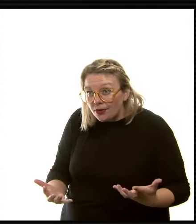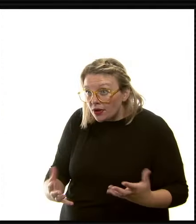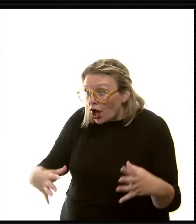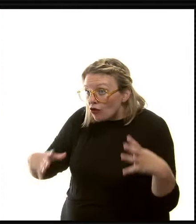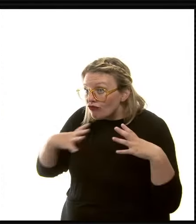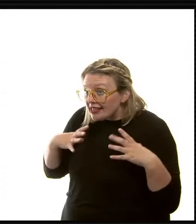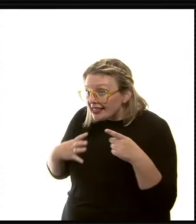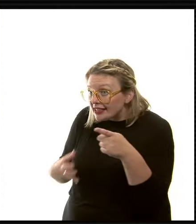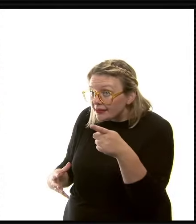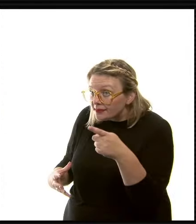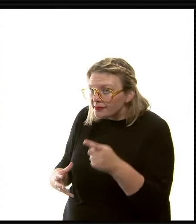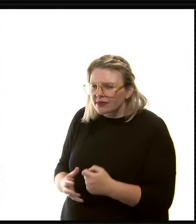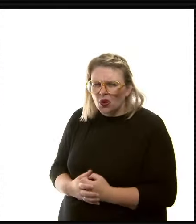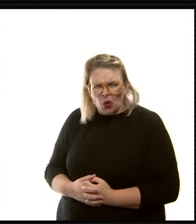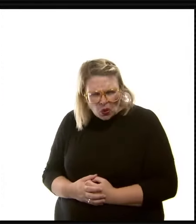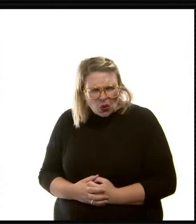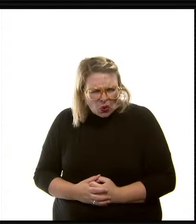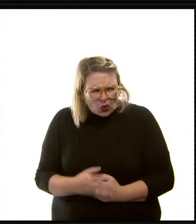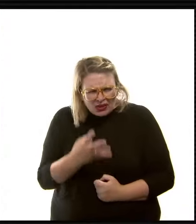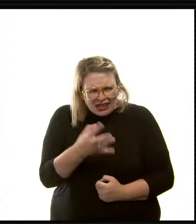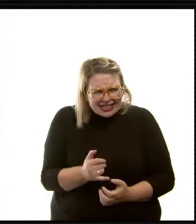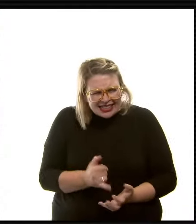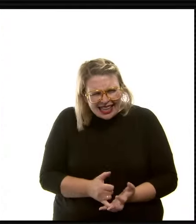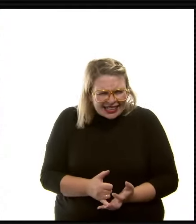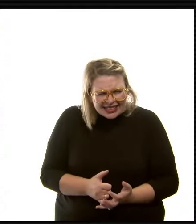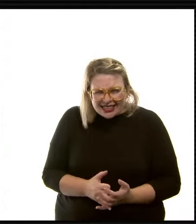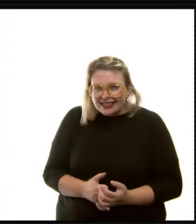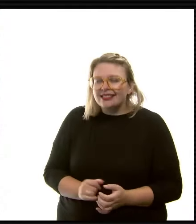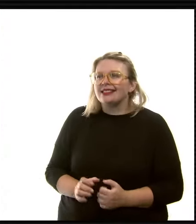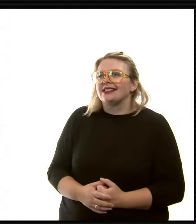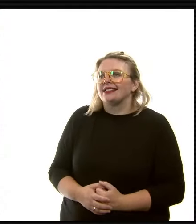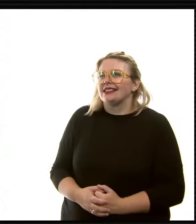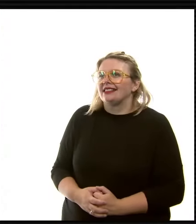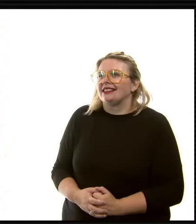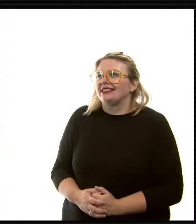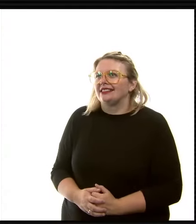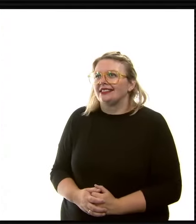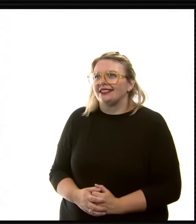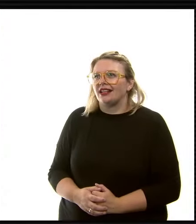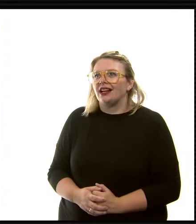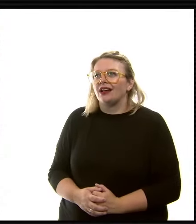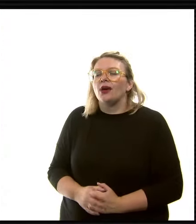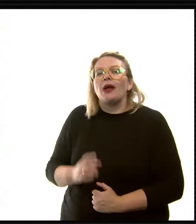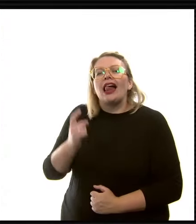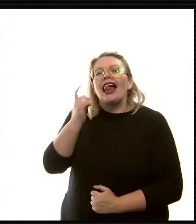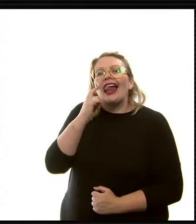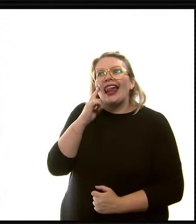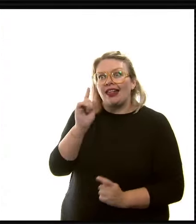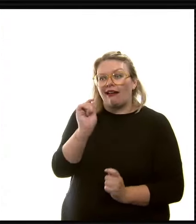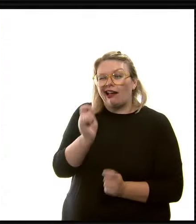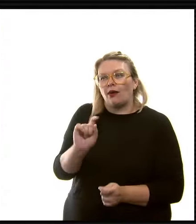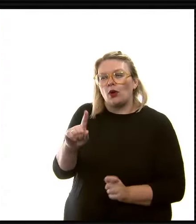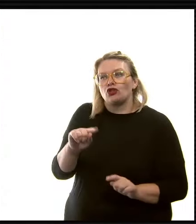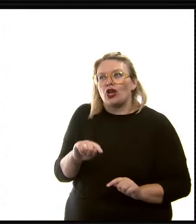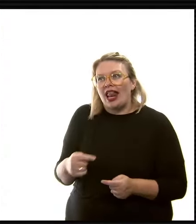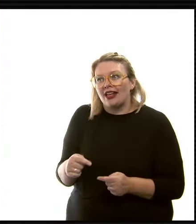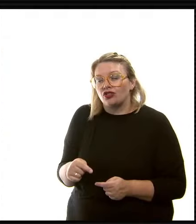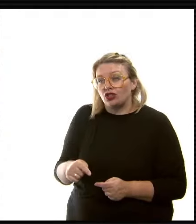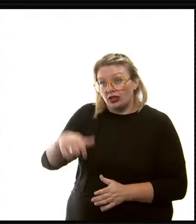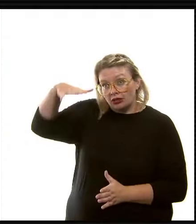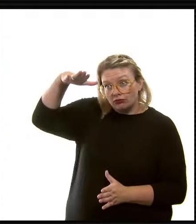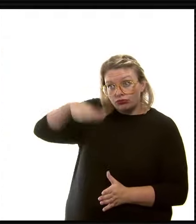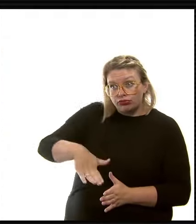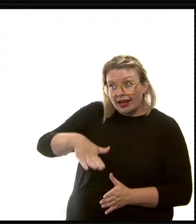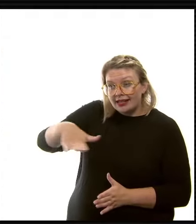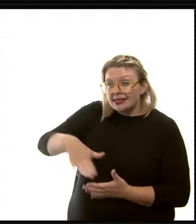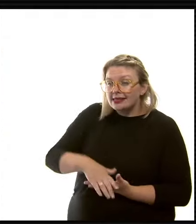Yeah, no problem. What's 90 the seconds, challenge? easy. What is it? All right, we're going to find out using this super whizzy challenge indicator type thingy. So, Vic, just push that button over there